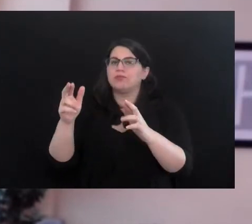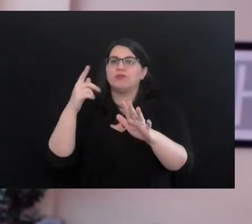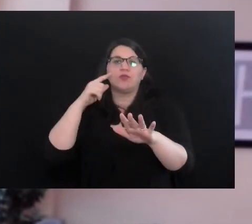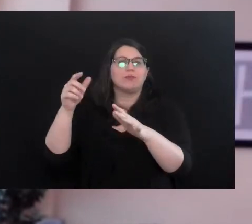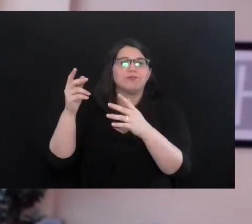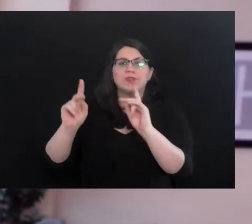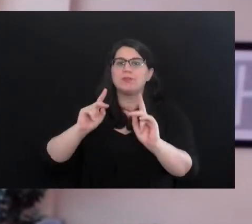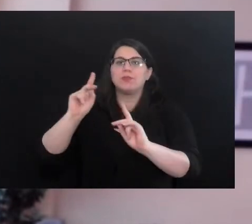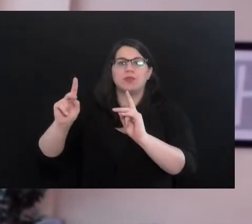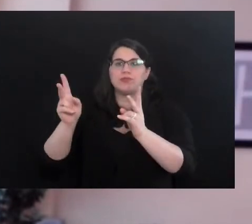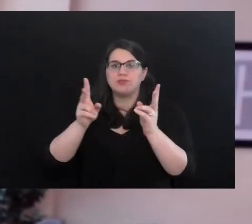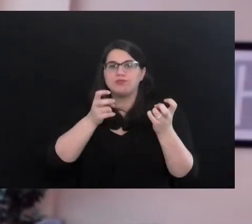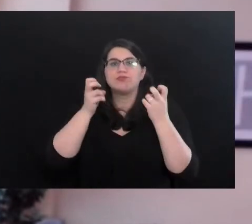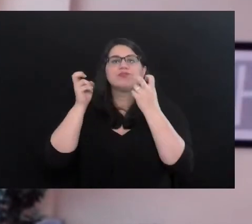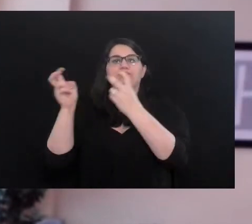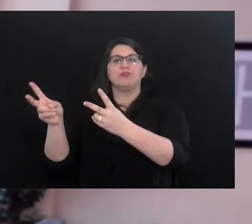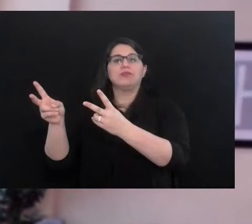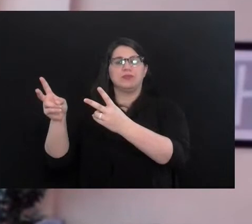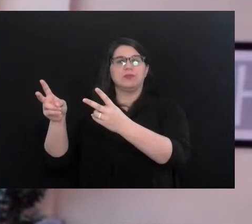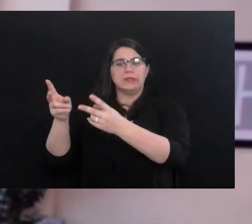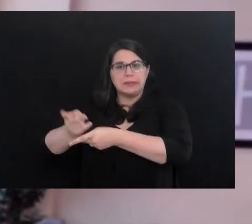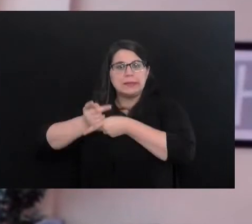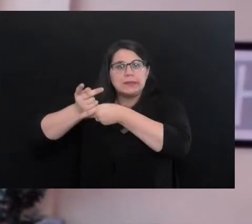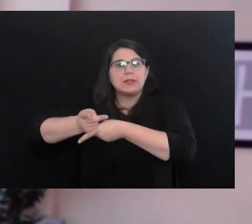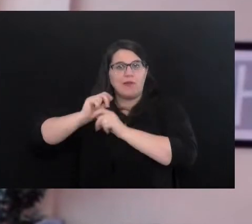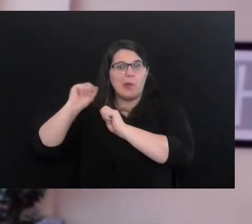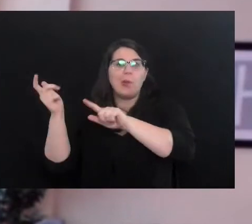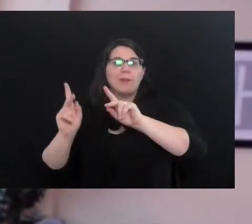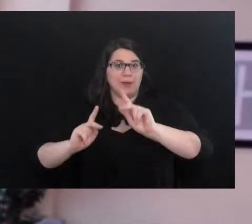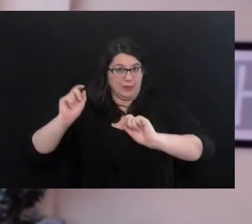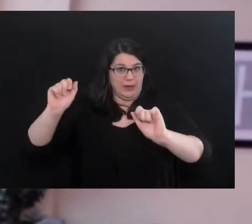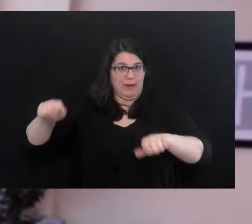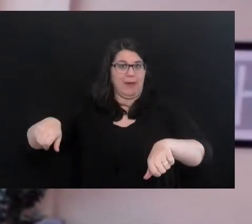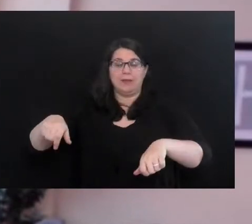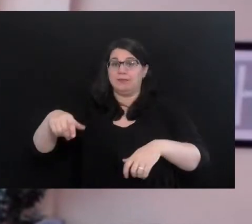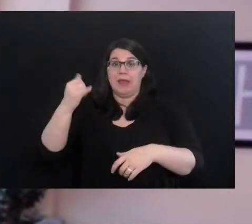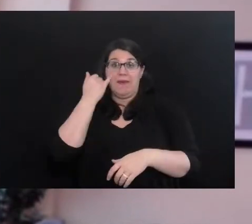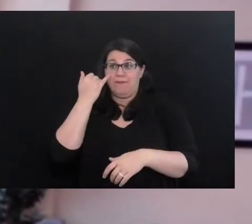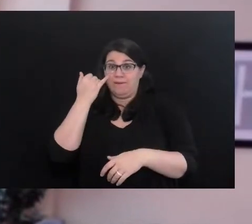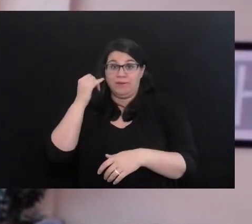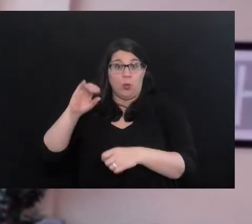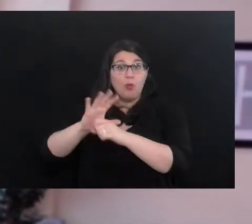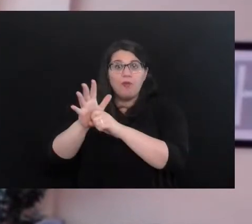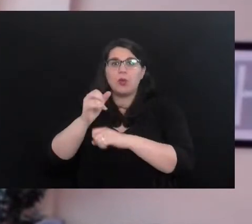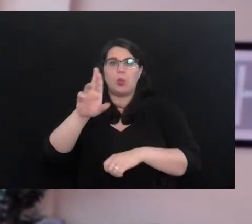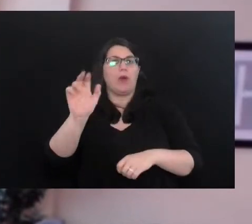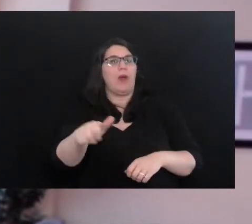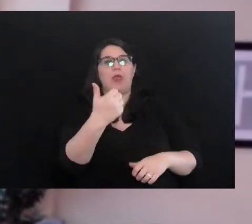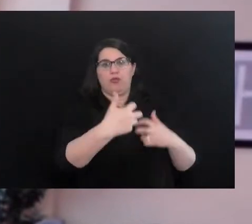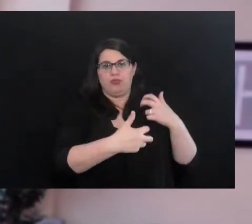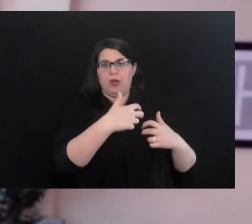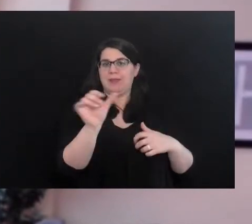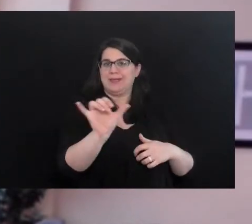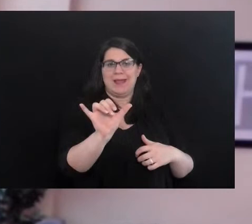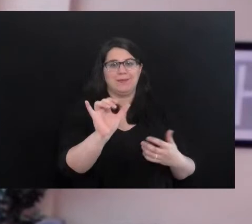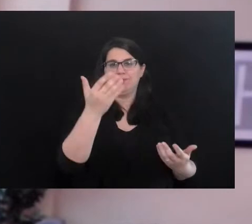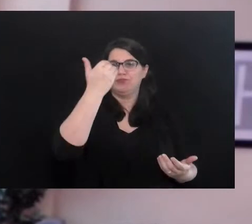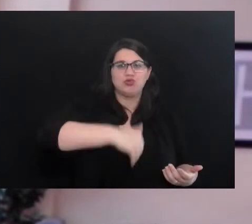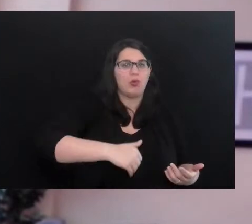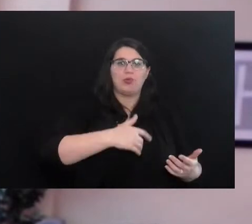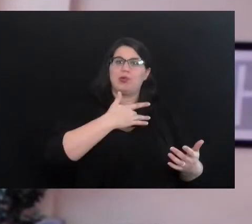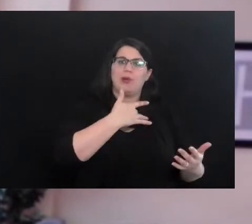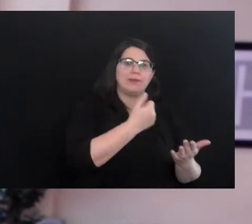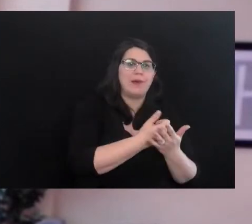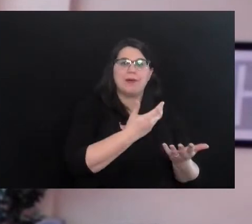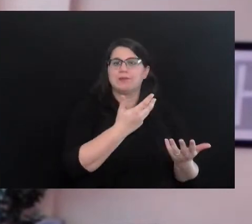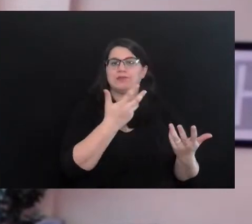Virginians, both with COVID-19 and with other acute medical problems like strokes and heart attacks and car